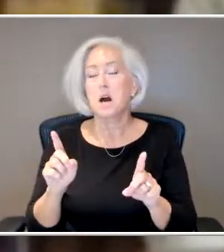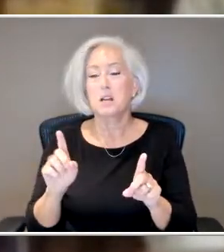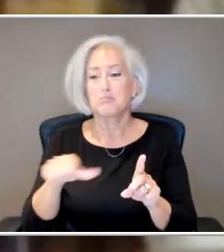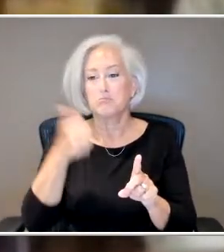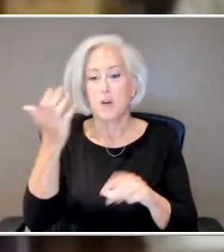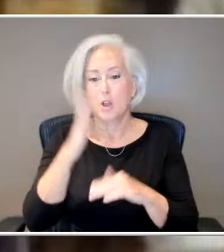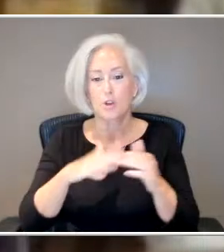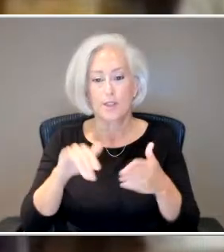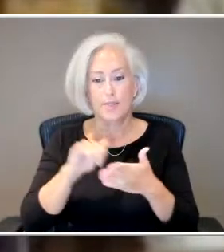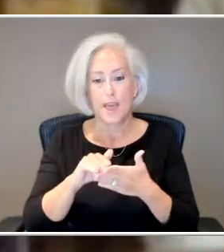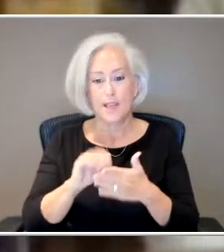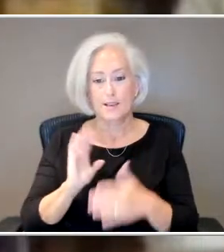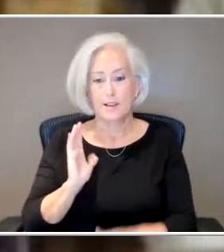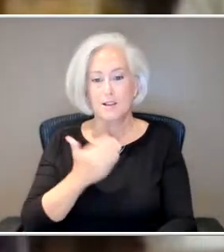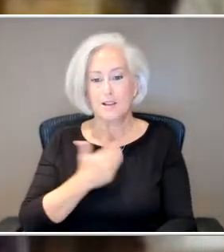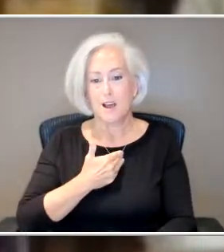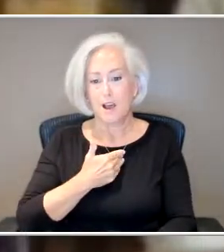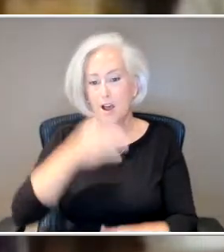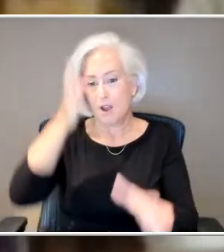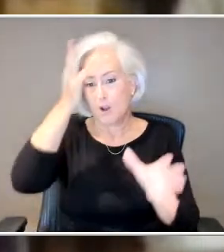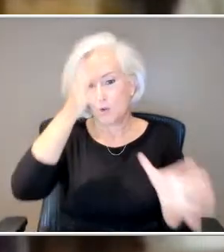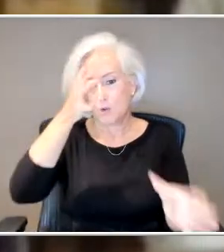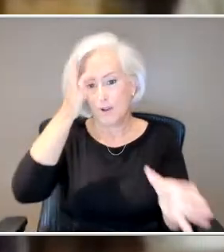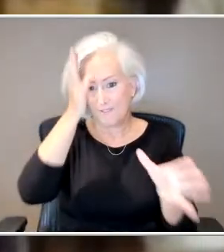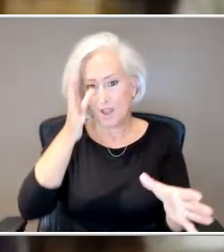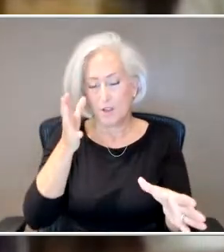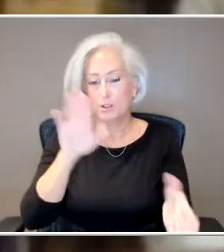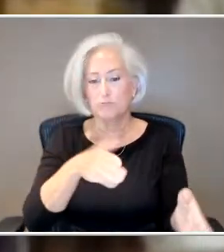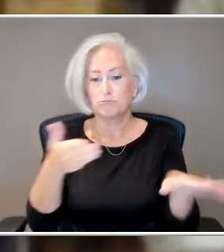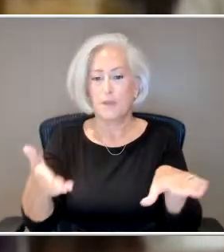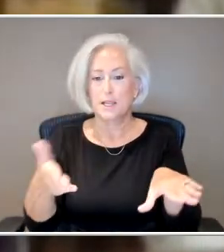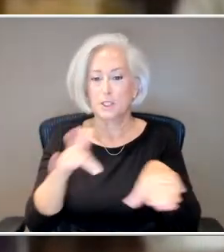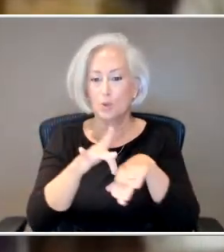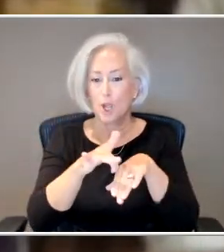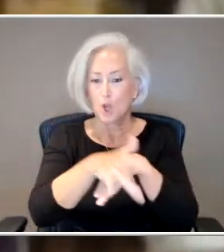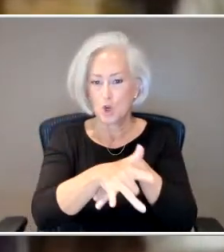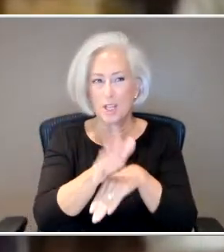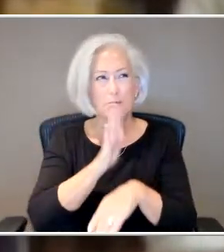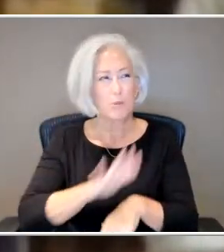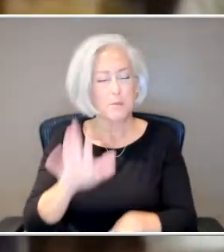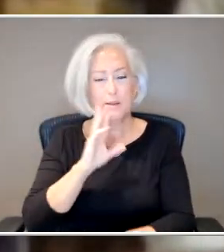grandfathers died really pretty early in their 60s.